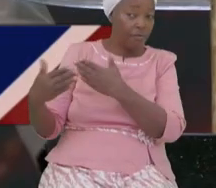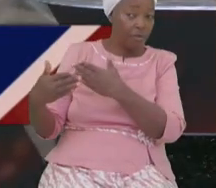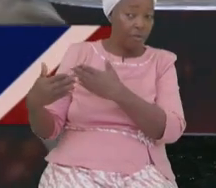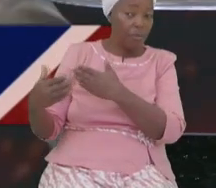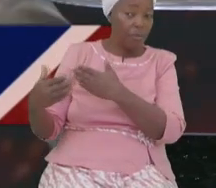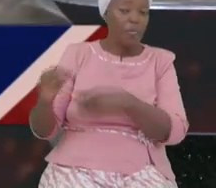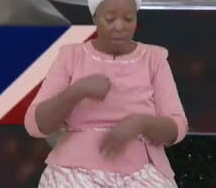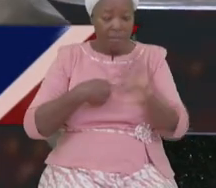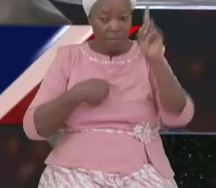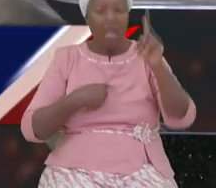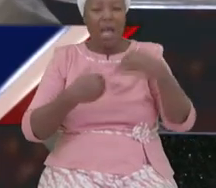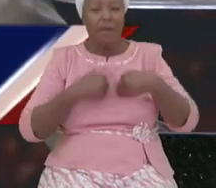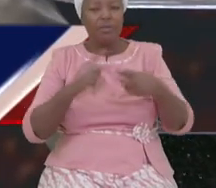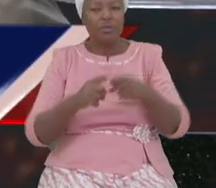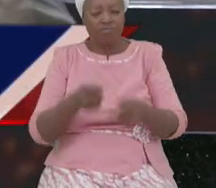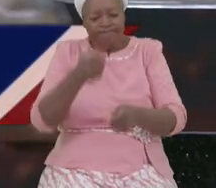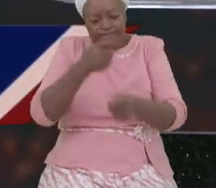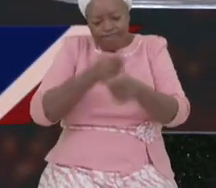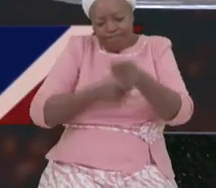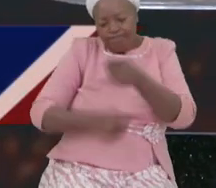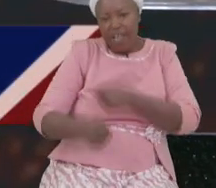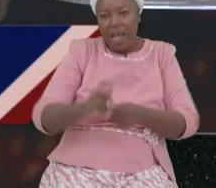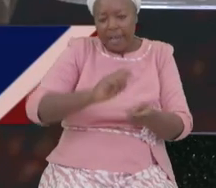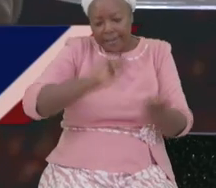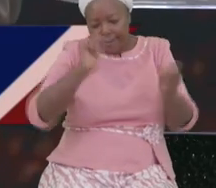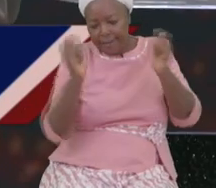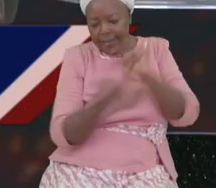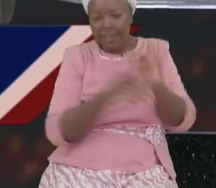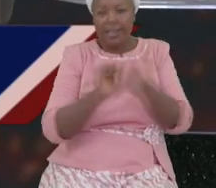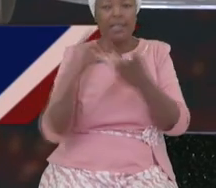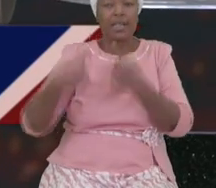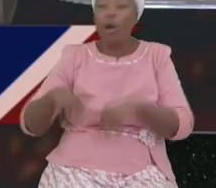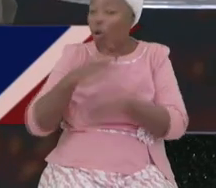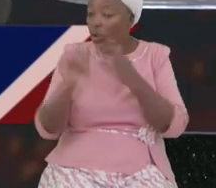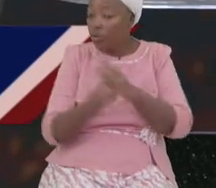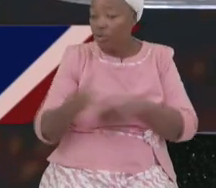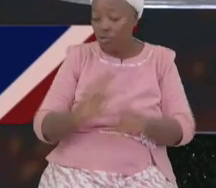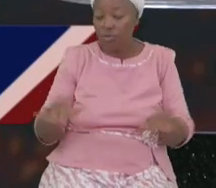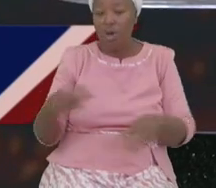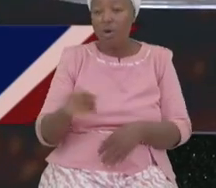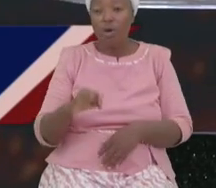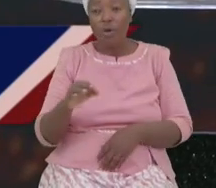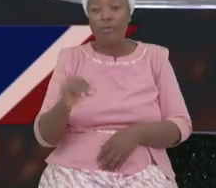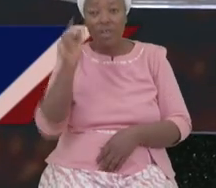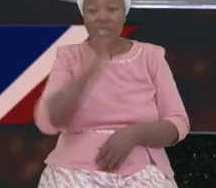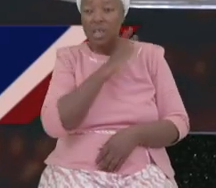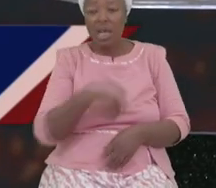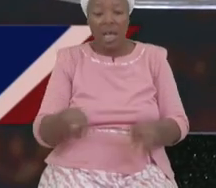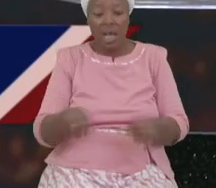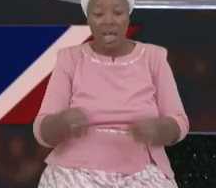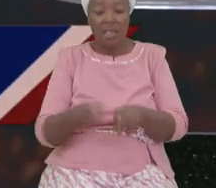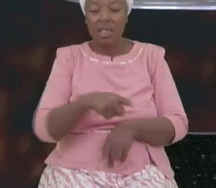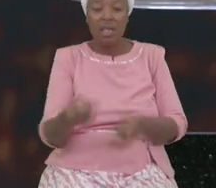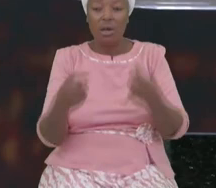to replace that heart. All those children of Israel, and they came out of the land of Egypt, and